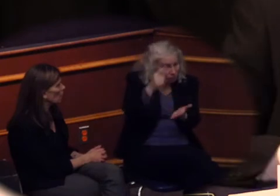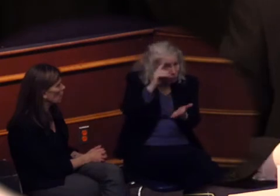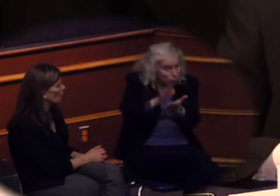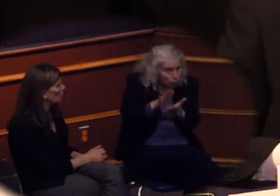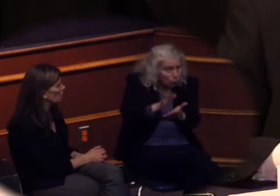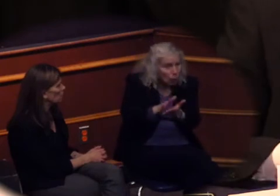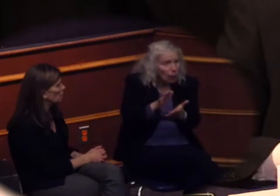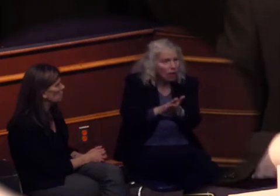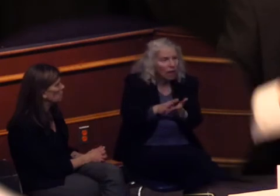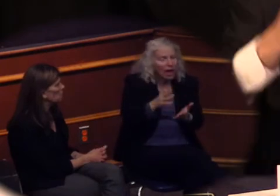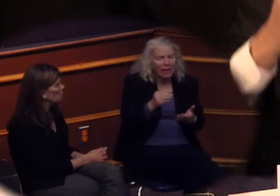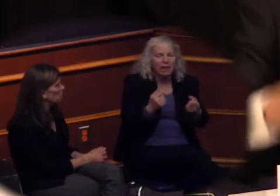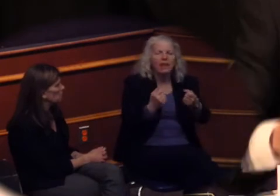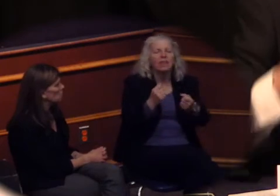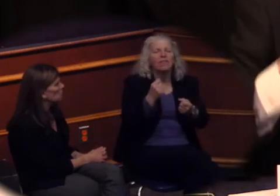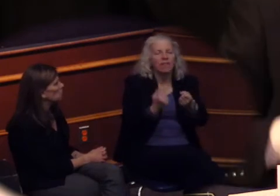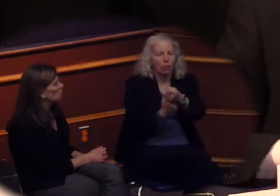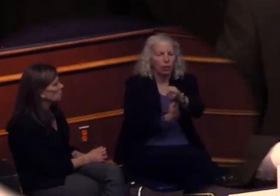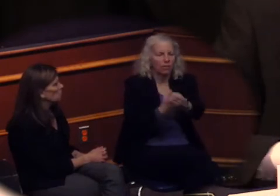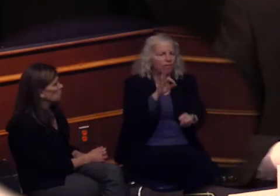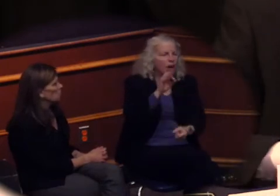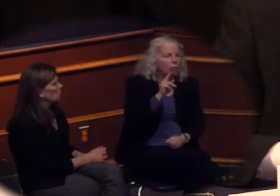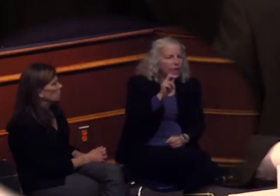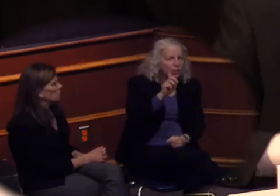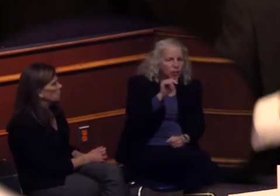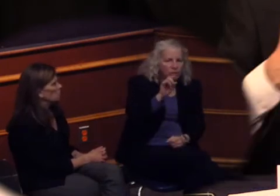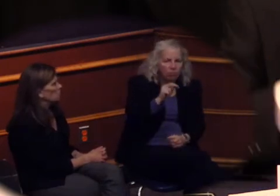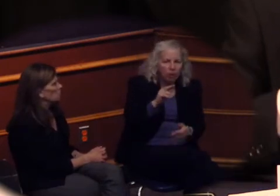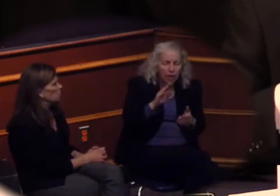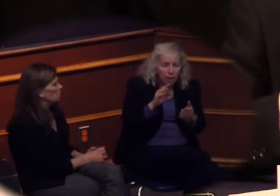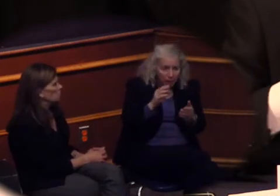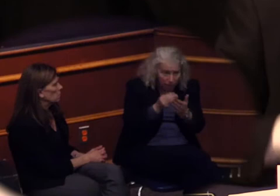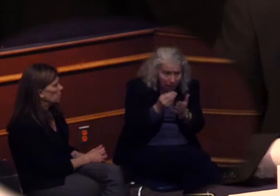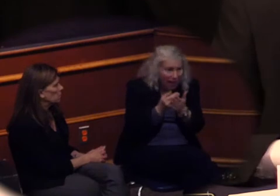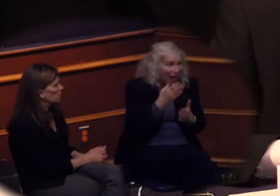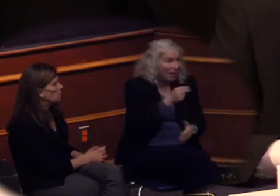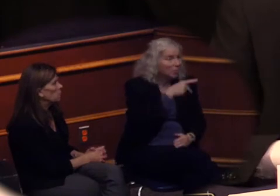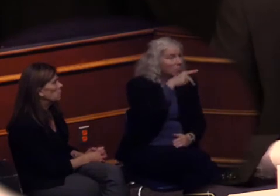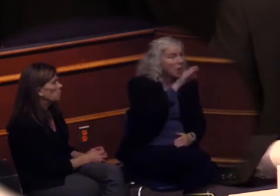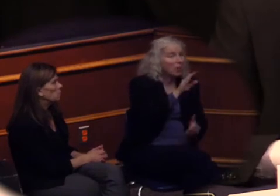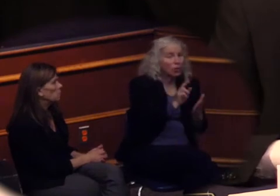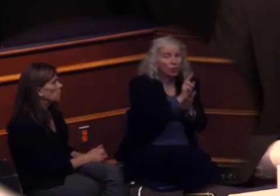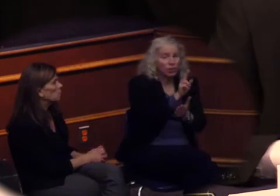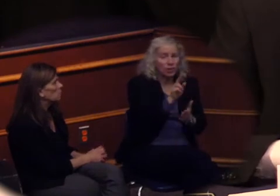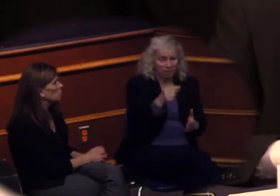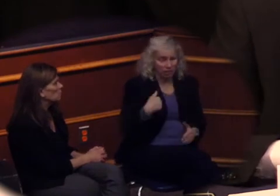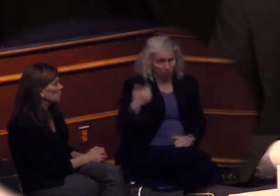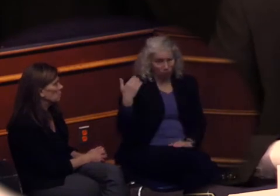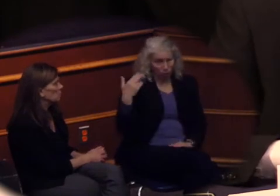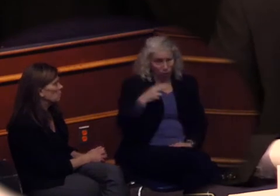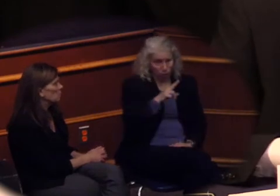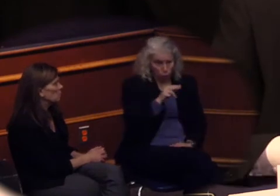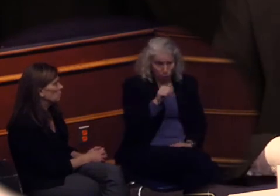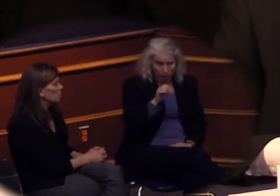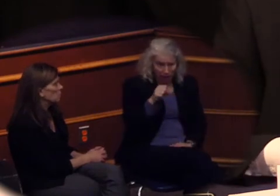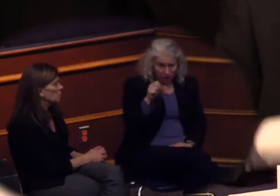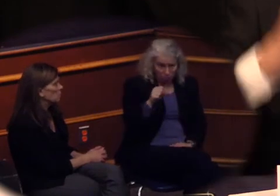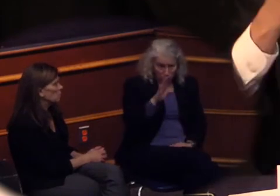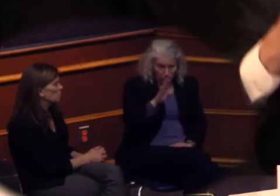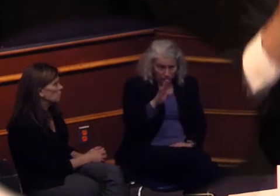redoing the foundation budget and supporting our public universities where I was at UMass Boston before I ran for governor,